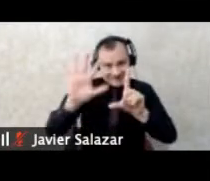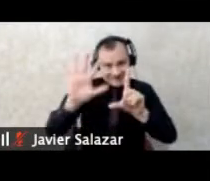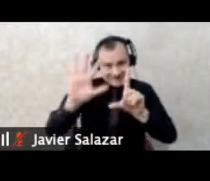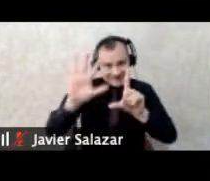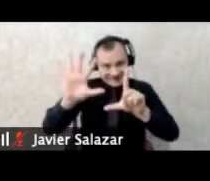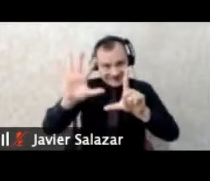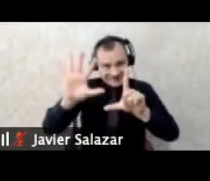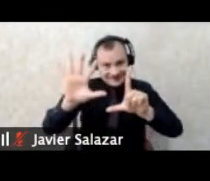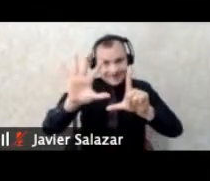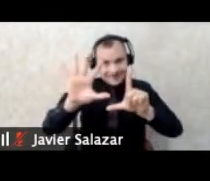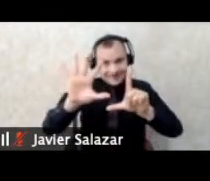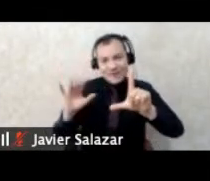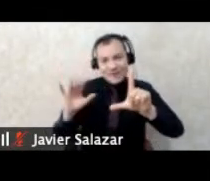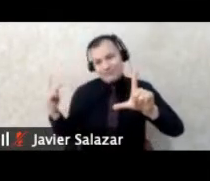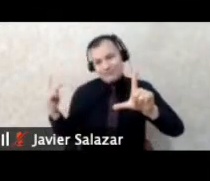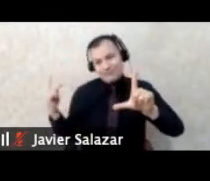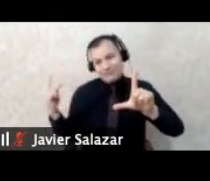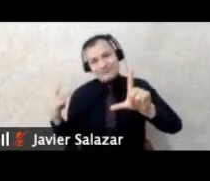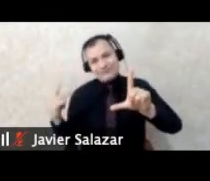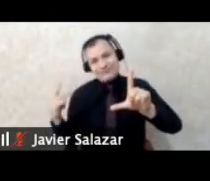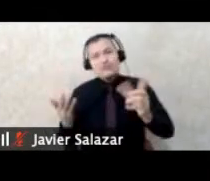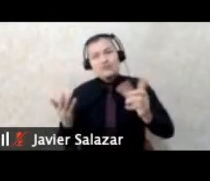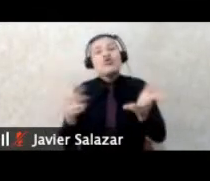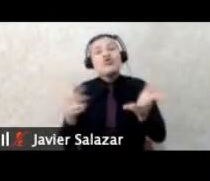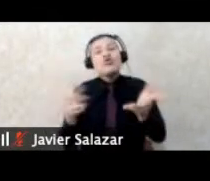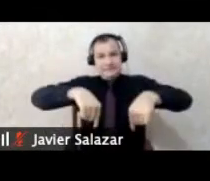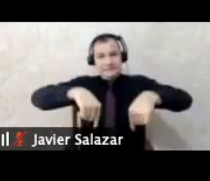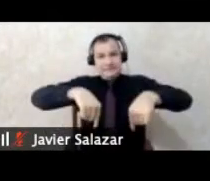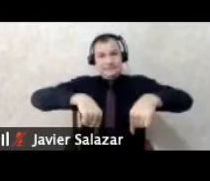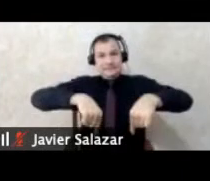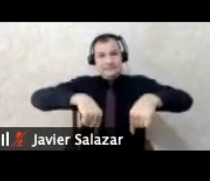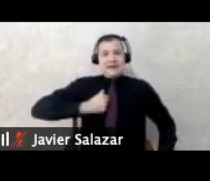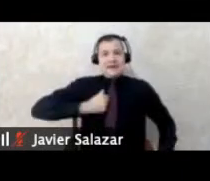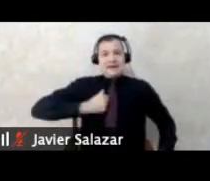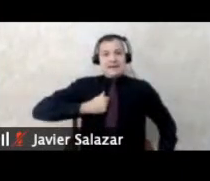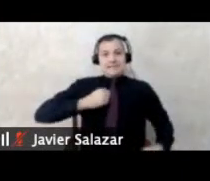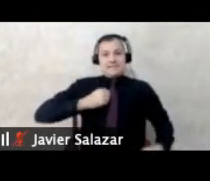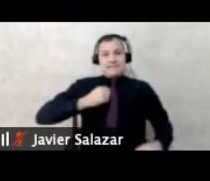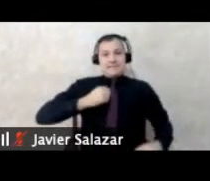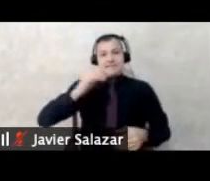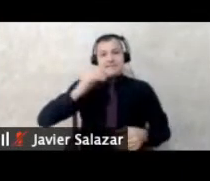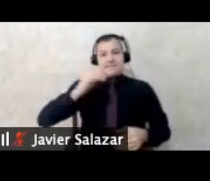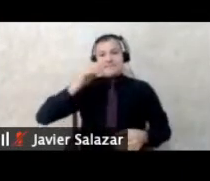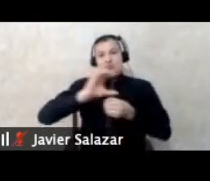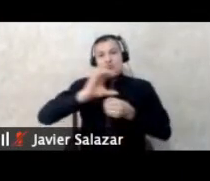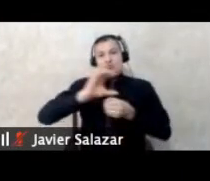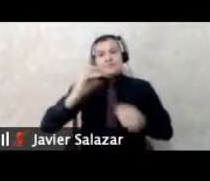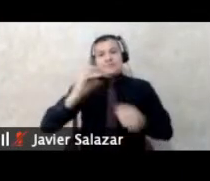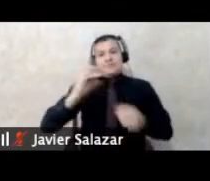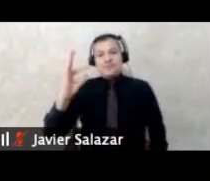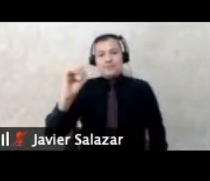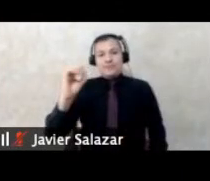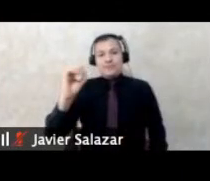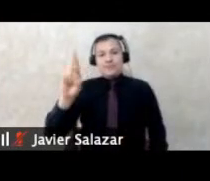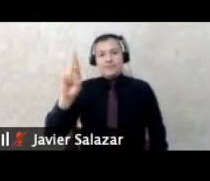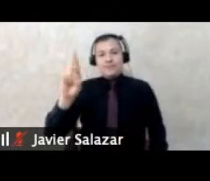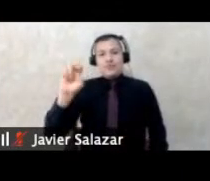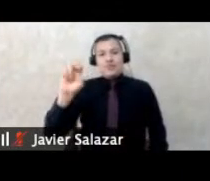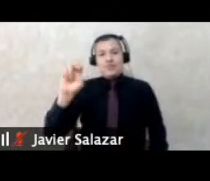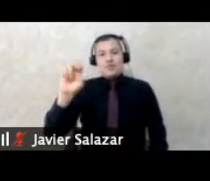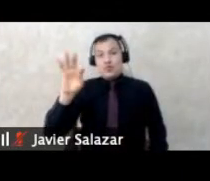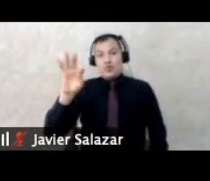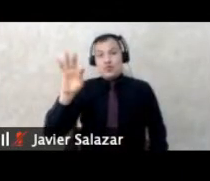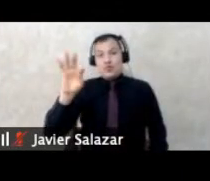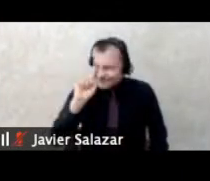Toronto. Básicamente estos niños son de diferentes backgrounds, de diferentes orígenes, no solamente